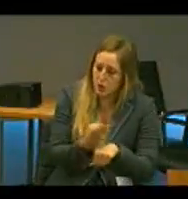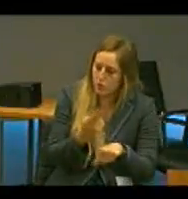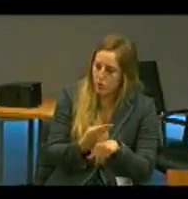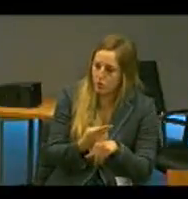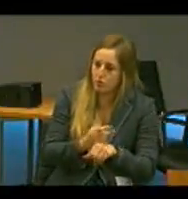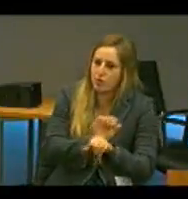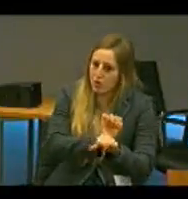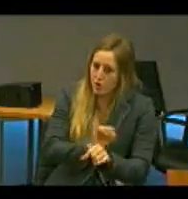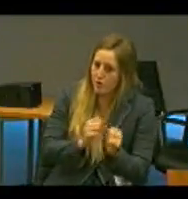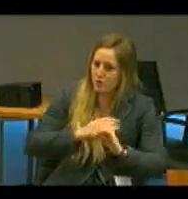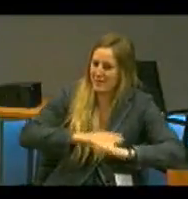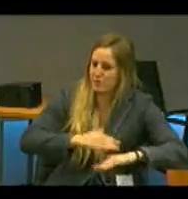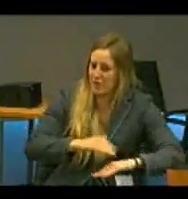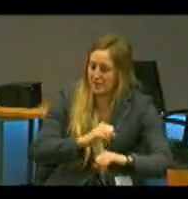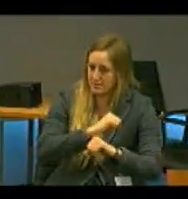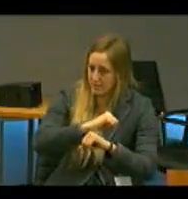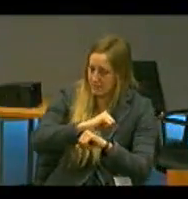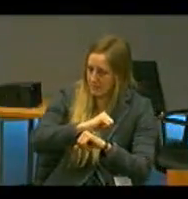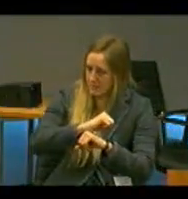restraints.